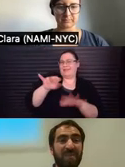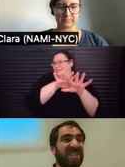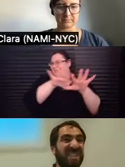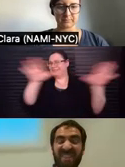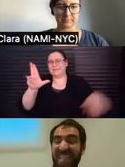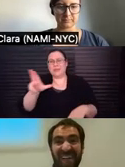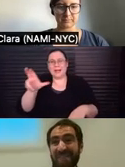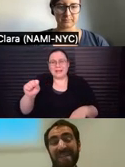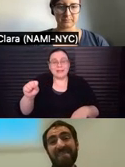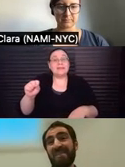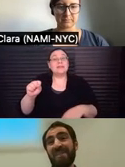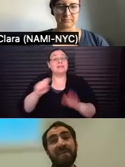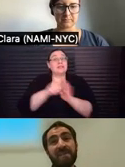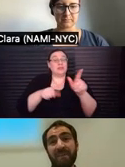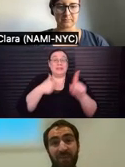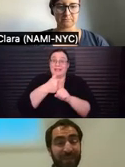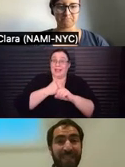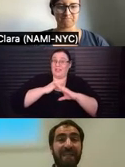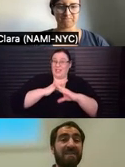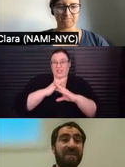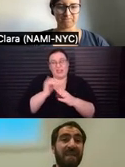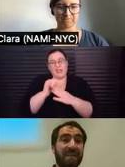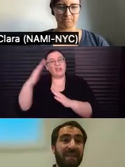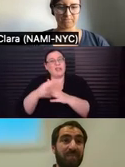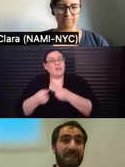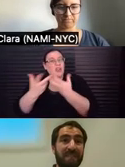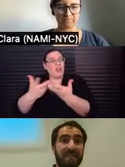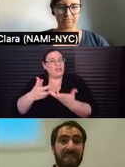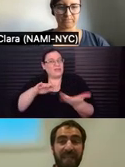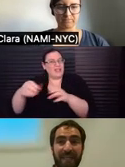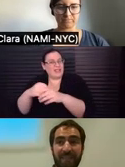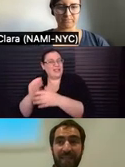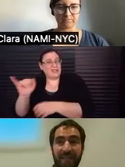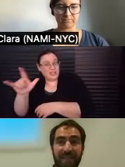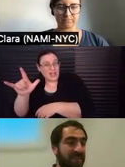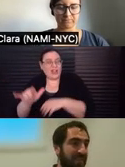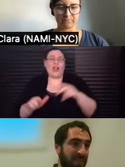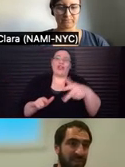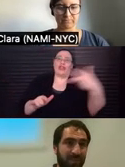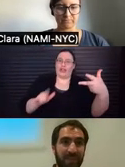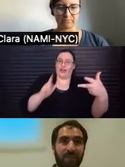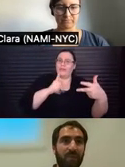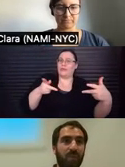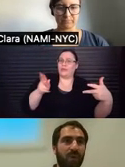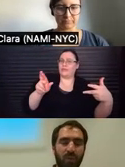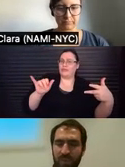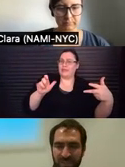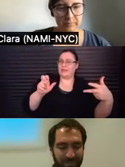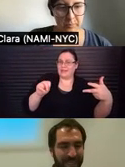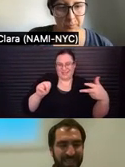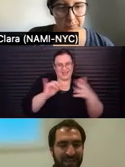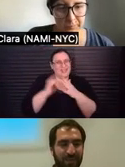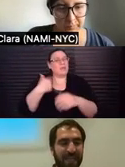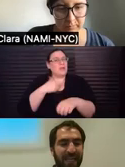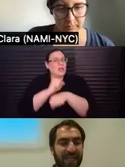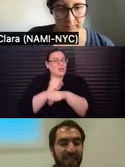suicide prevention is the leading cause of death in jails and the third leading cause of death in prisons. And it's something that we work towards